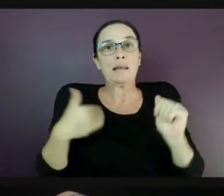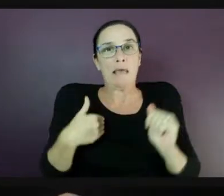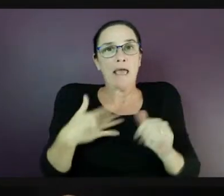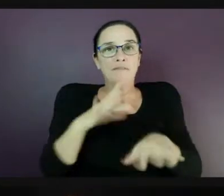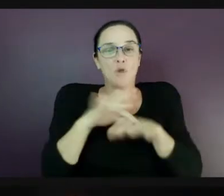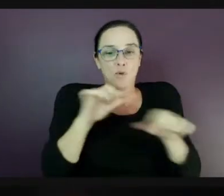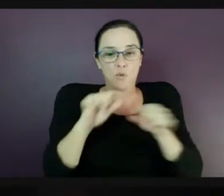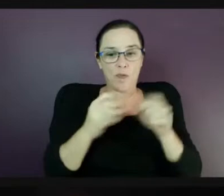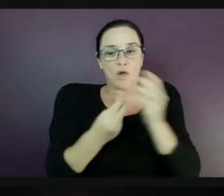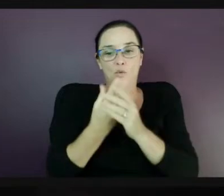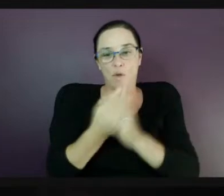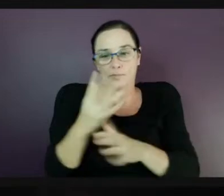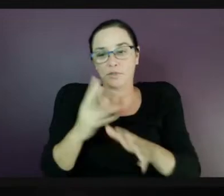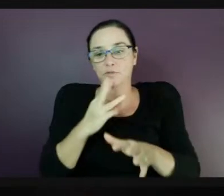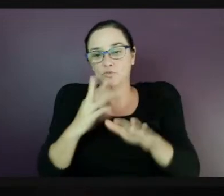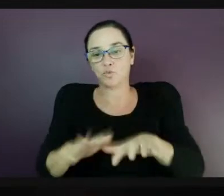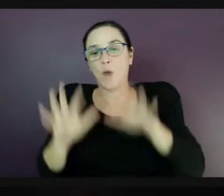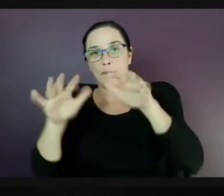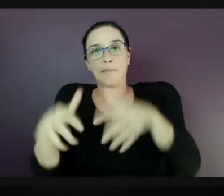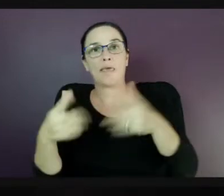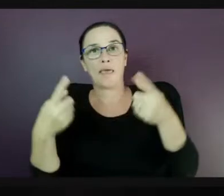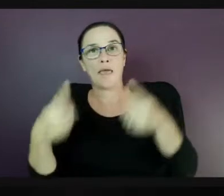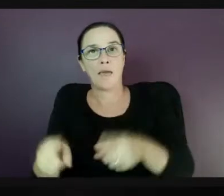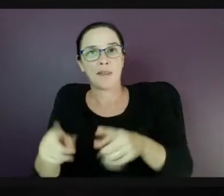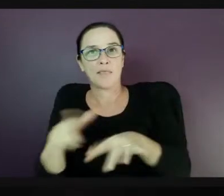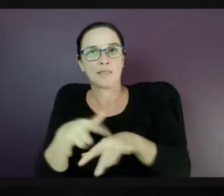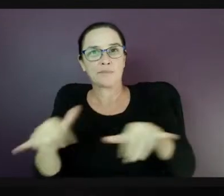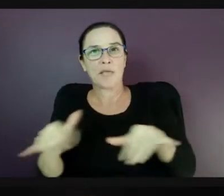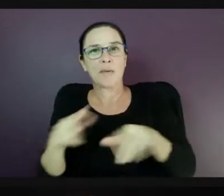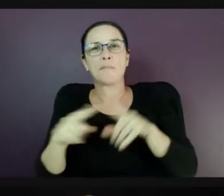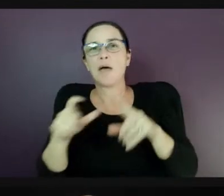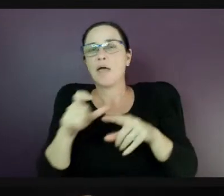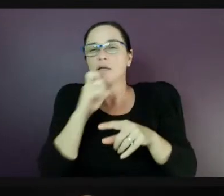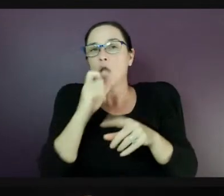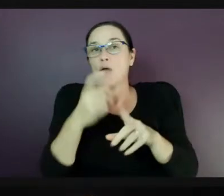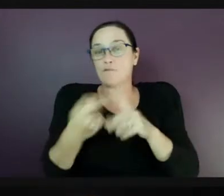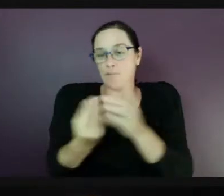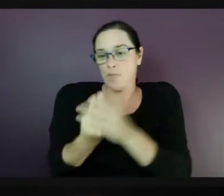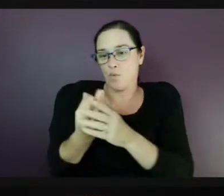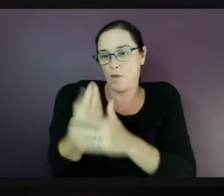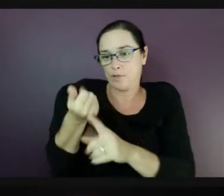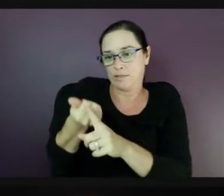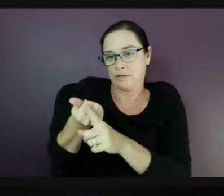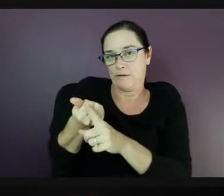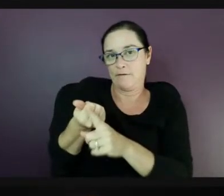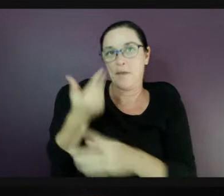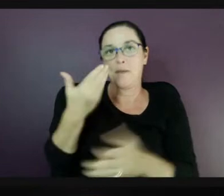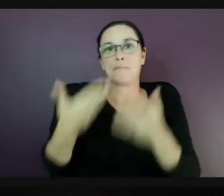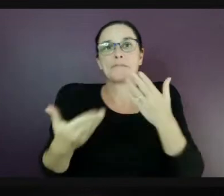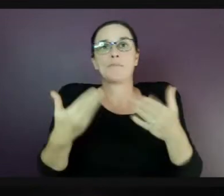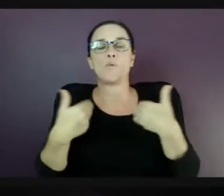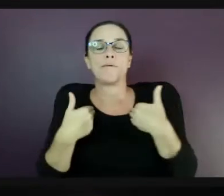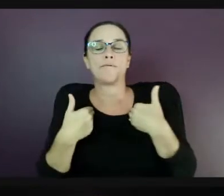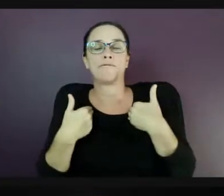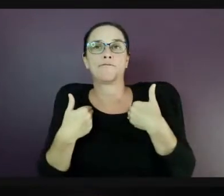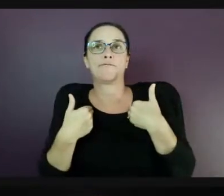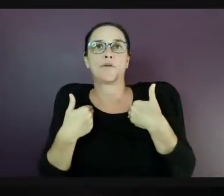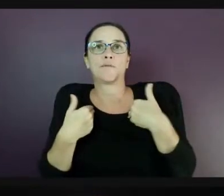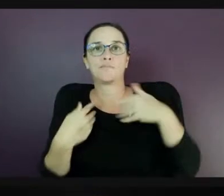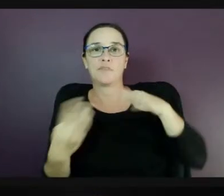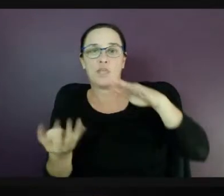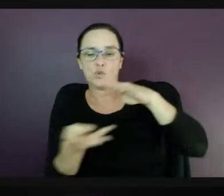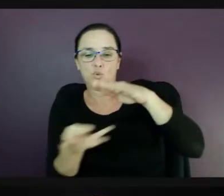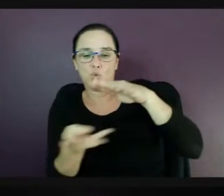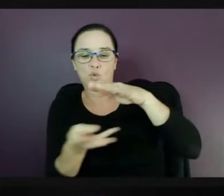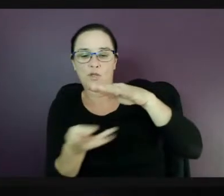all at the same time. Absolutely. But maybe not quite in order like that. If you did have, let's say you had an intrusion way down